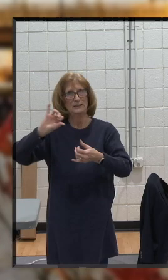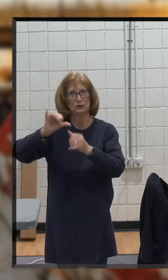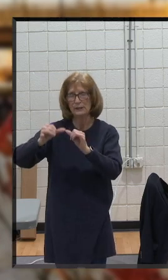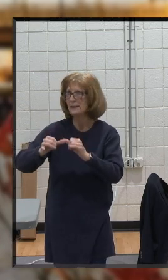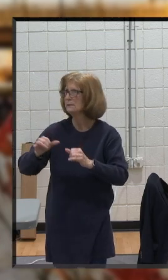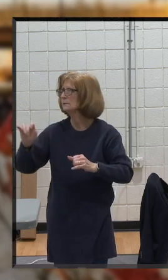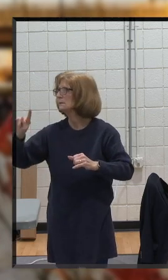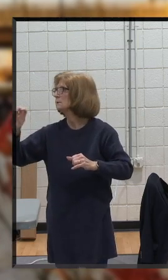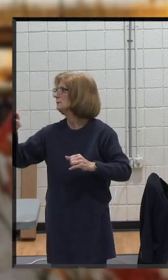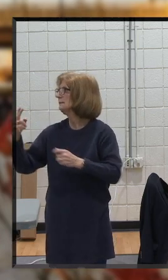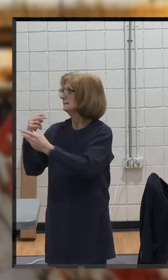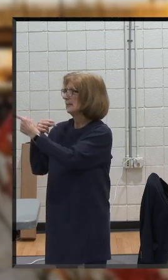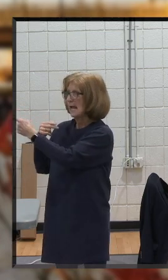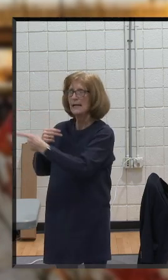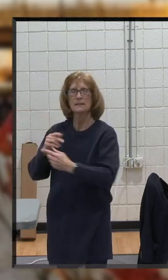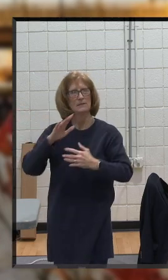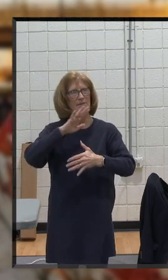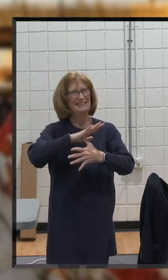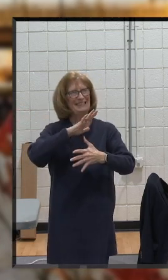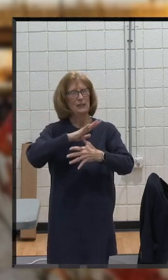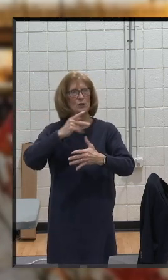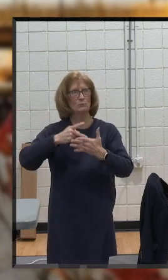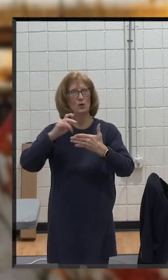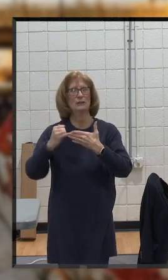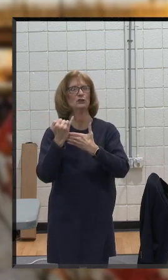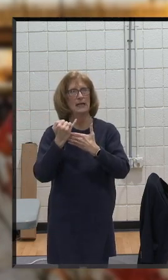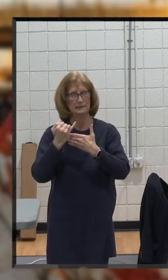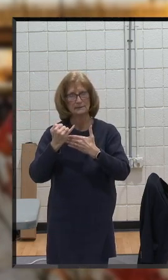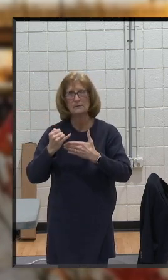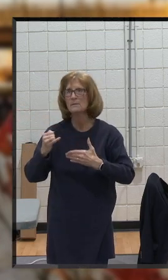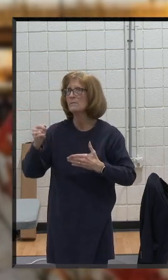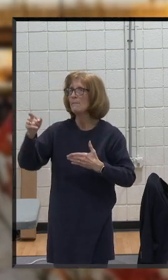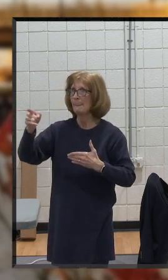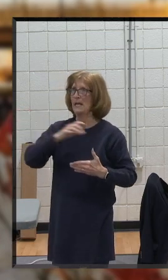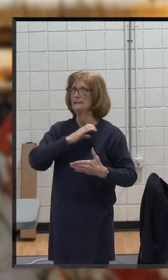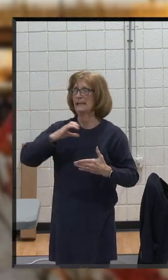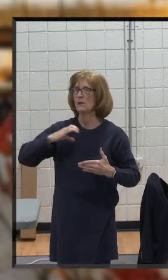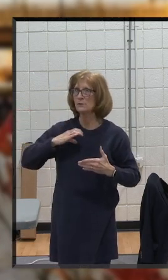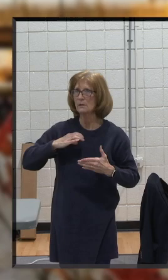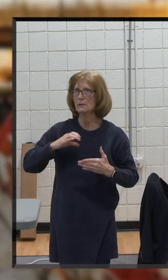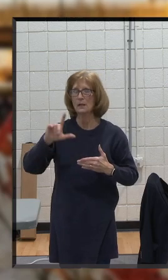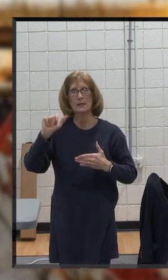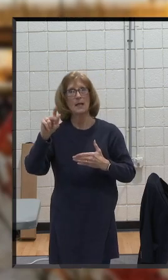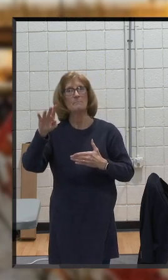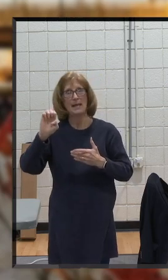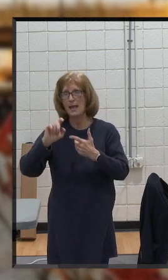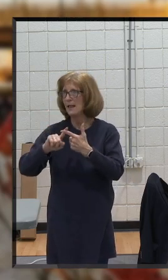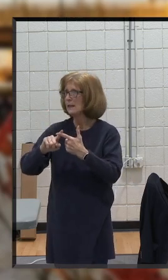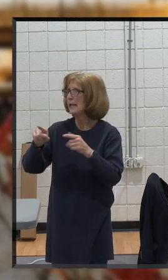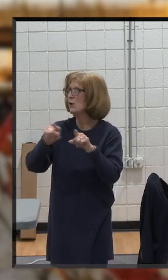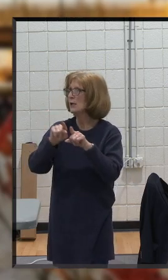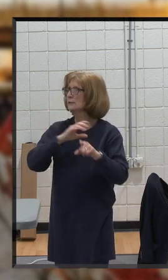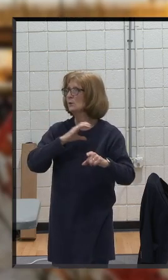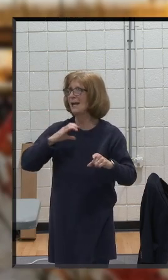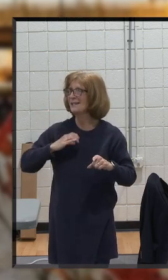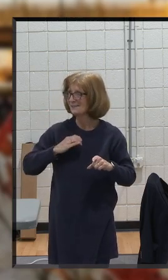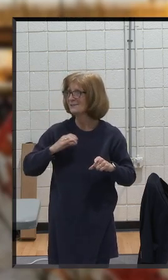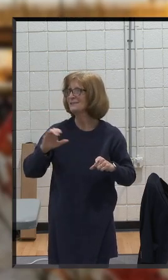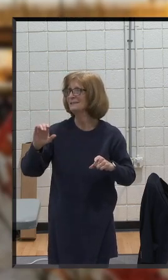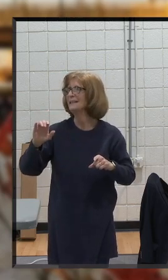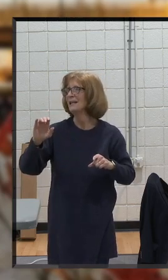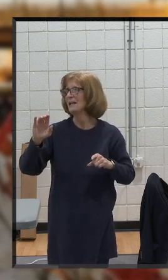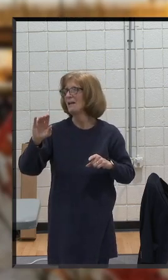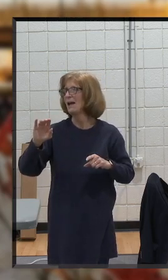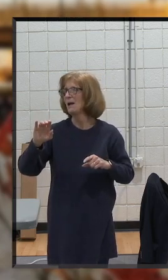Zach Workman, Senior Project Manager. We've also got Council President Lavelle and Councilman Bobby Wilson in the house tonight, so thank you both